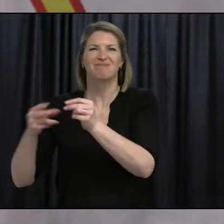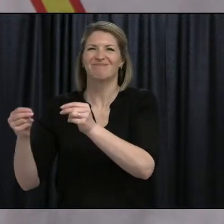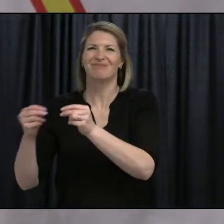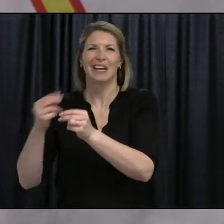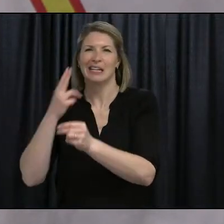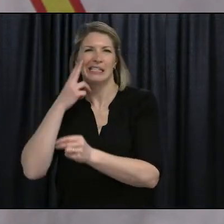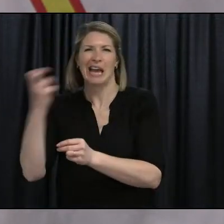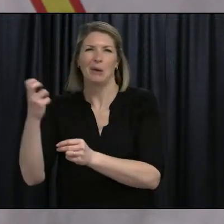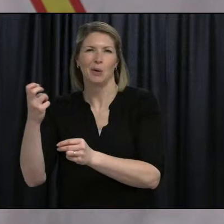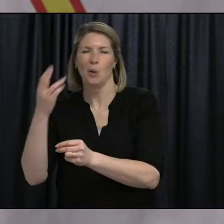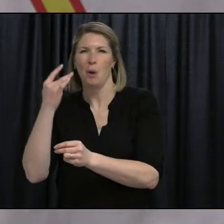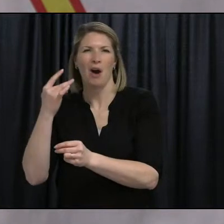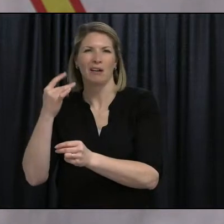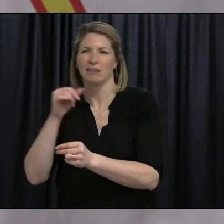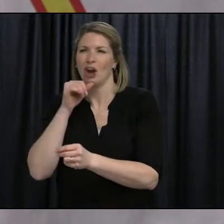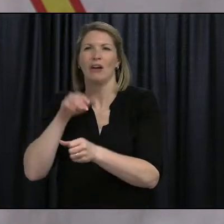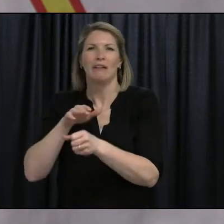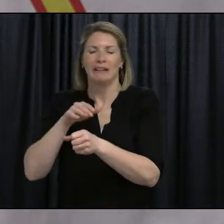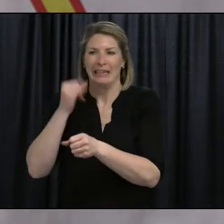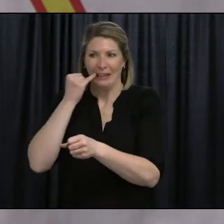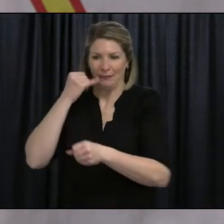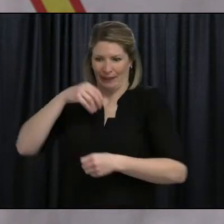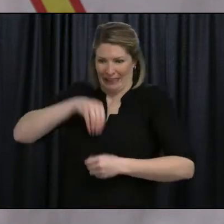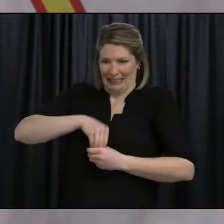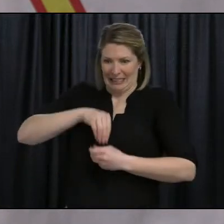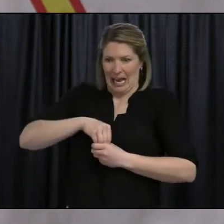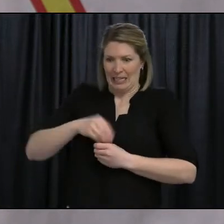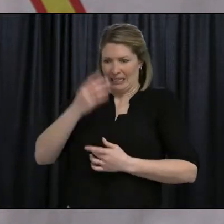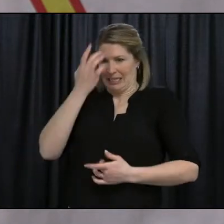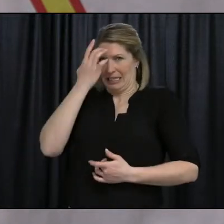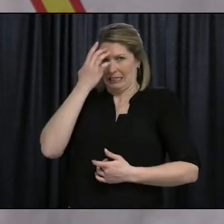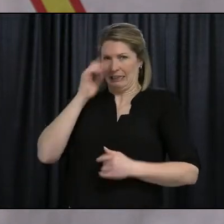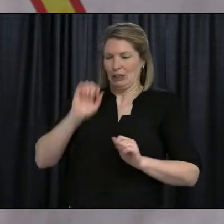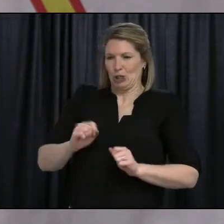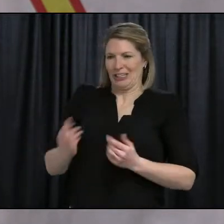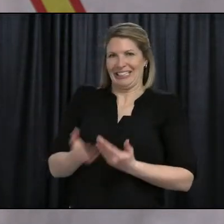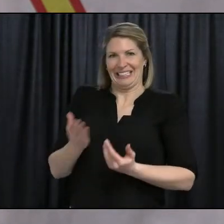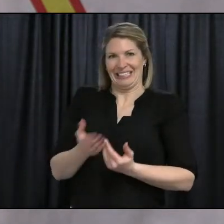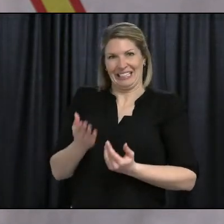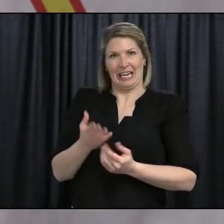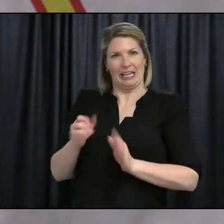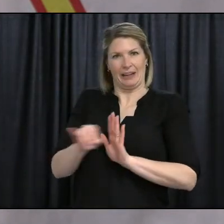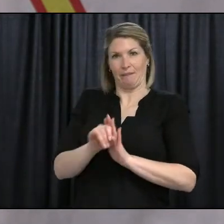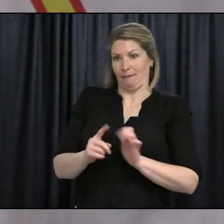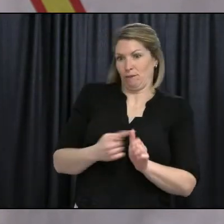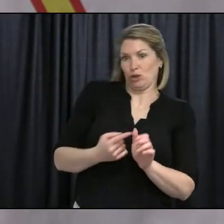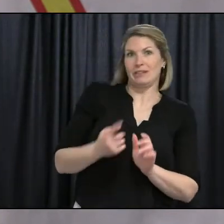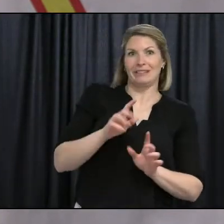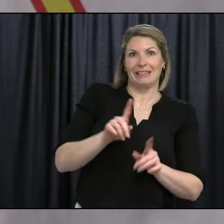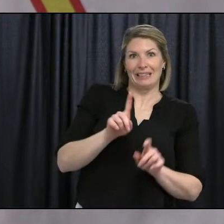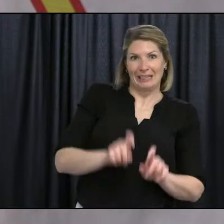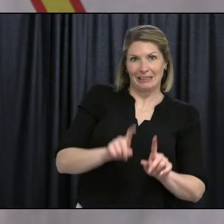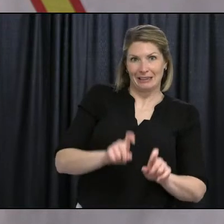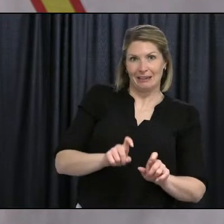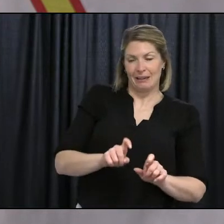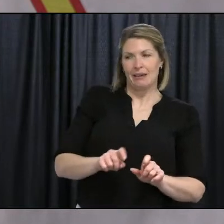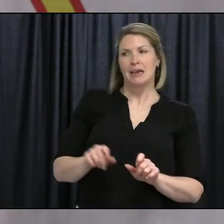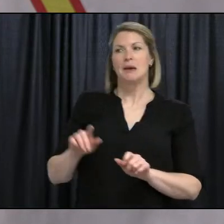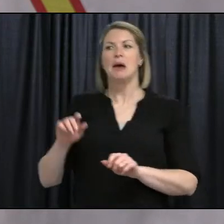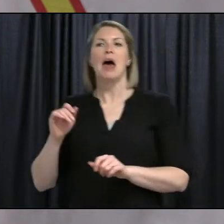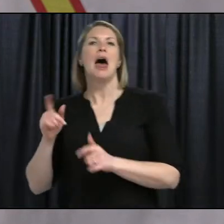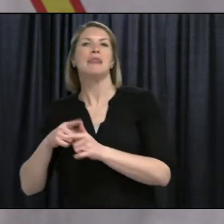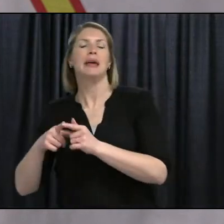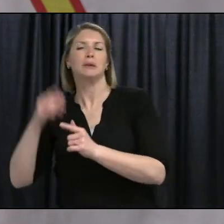think the lag time between when their family members could potentially be infected or contagious would be very short, and we would pick them